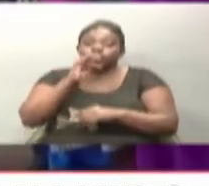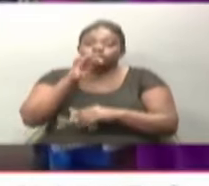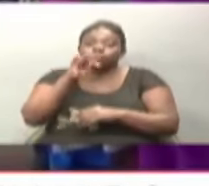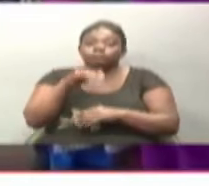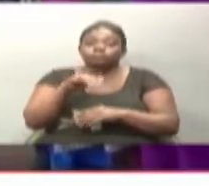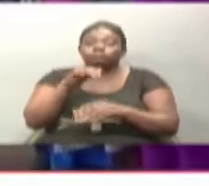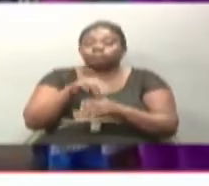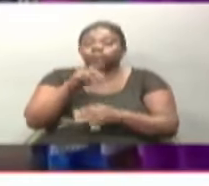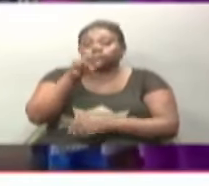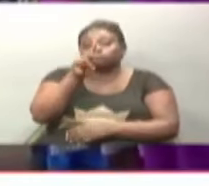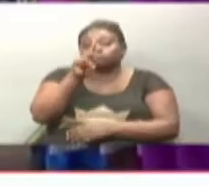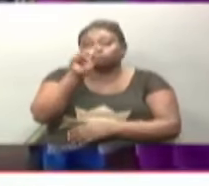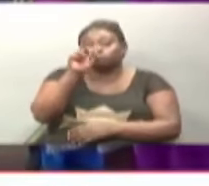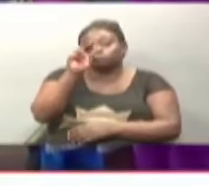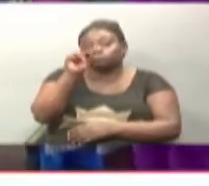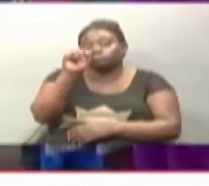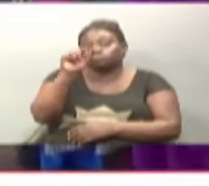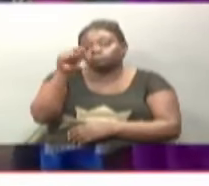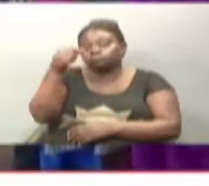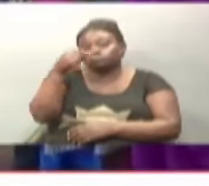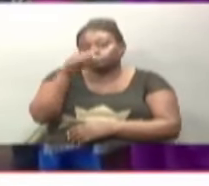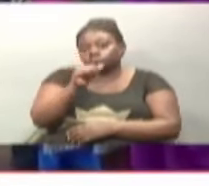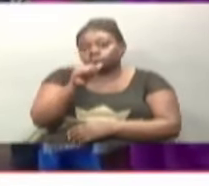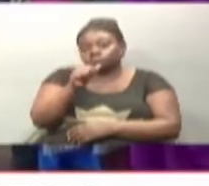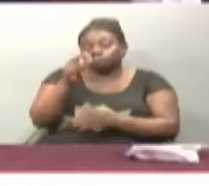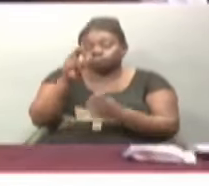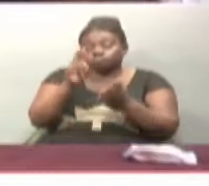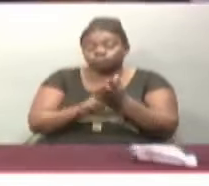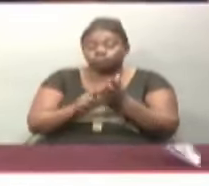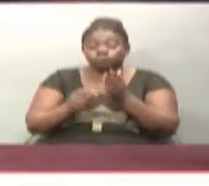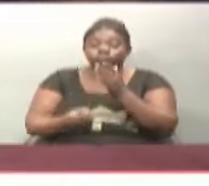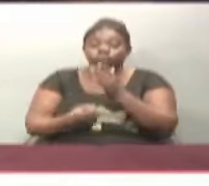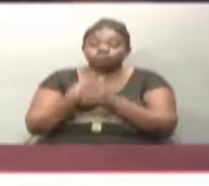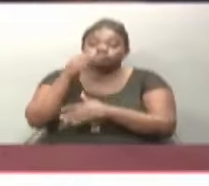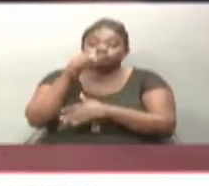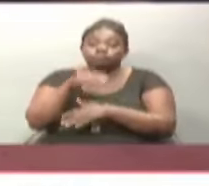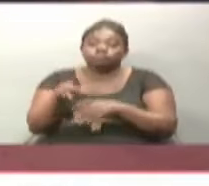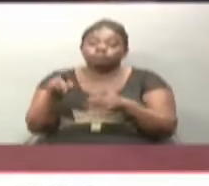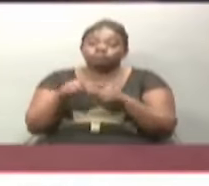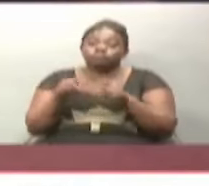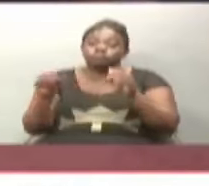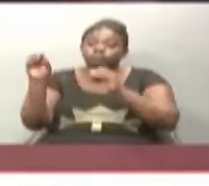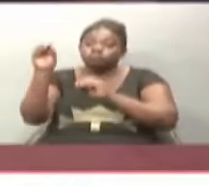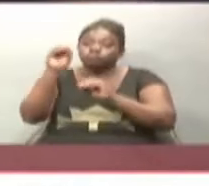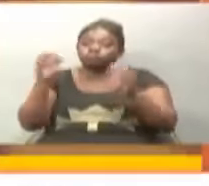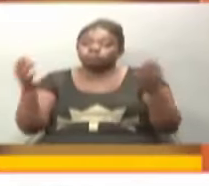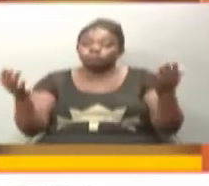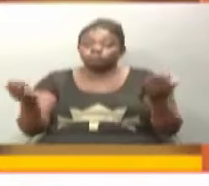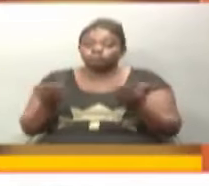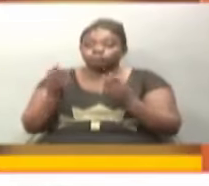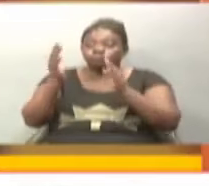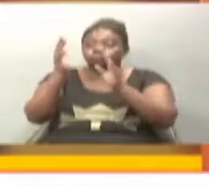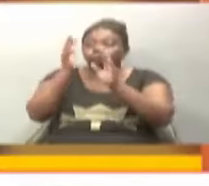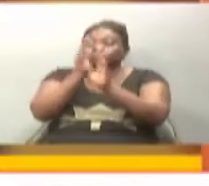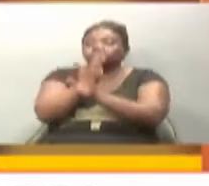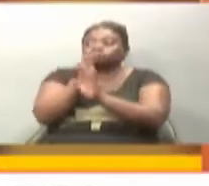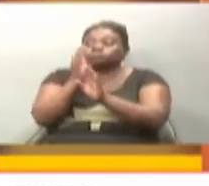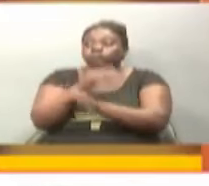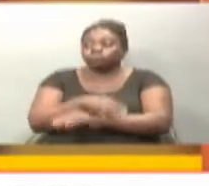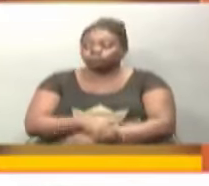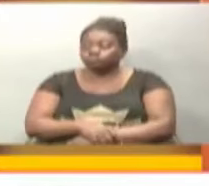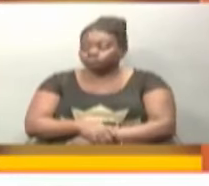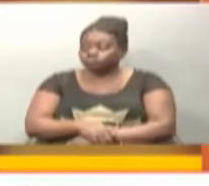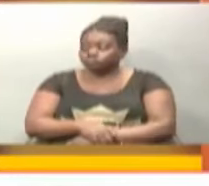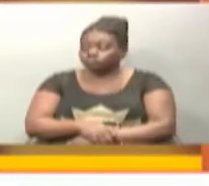mu Katonga Lydia Tushabe ku ssimu akakasiza obulumbaganyi buno era nti baakubanoonya yonna gye beekukumye.